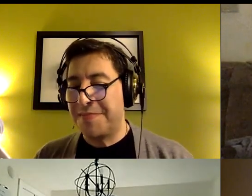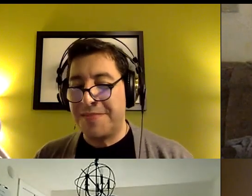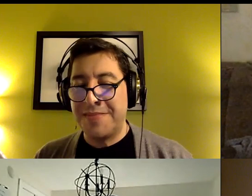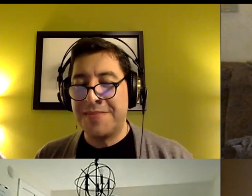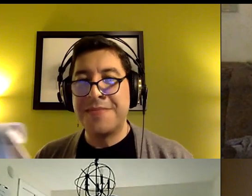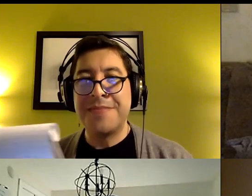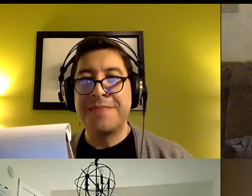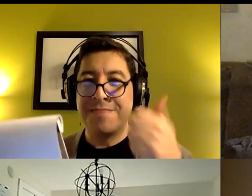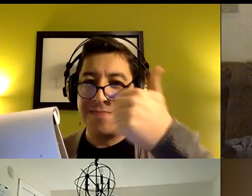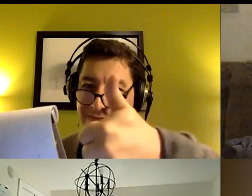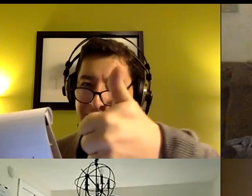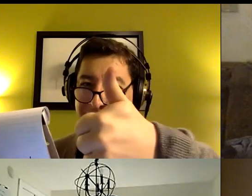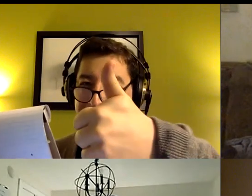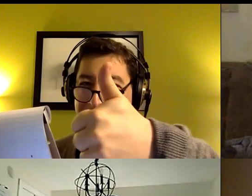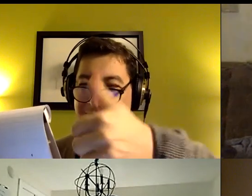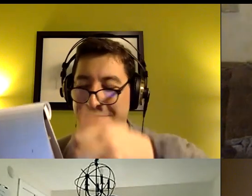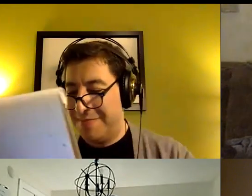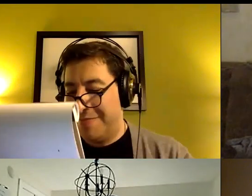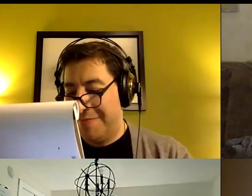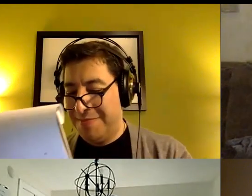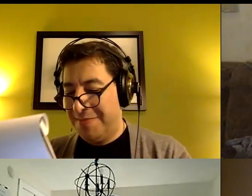I had to find it, but I knew it was there.